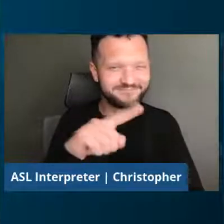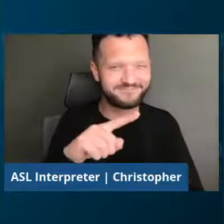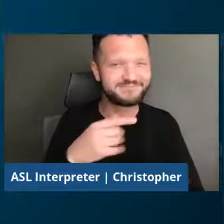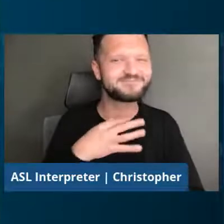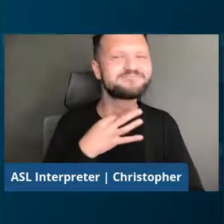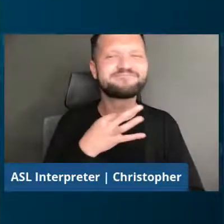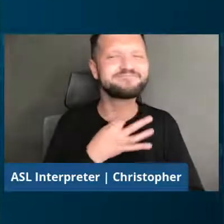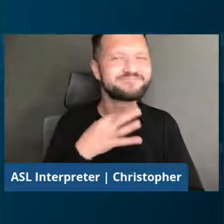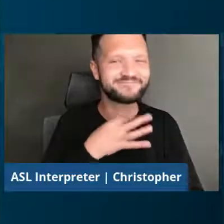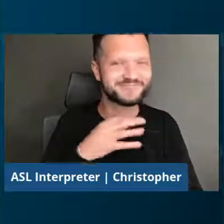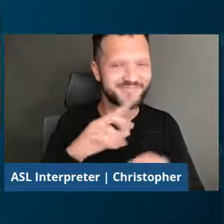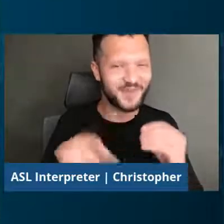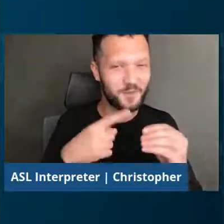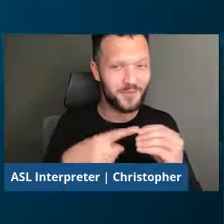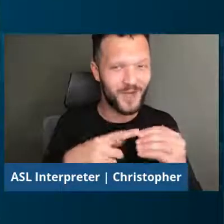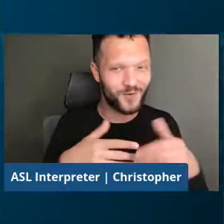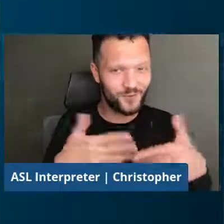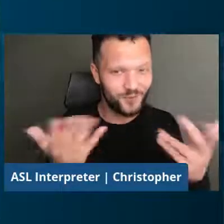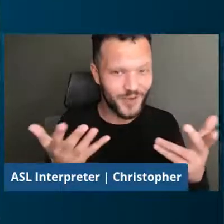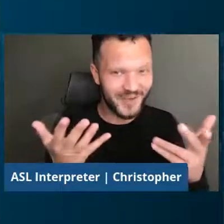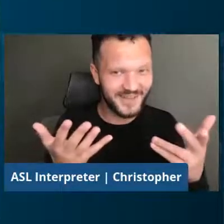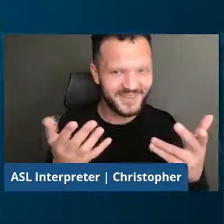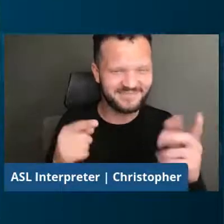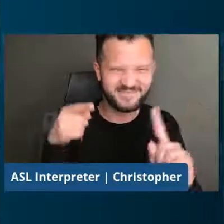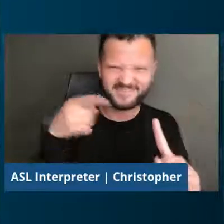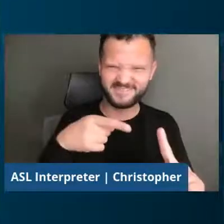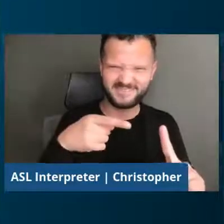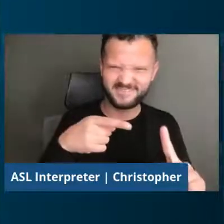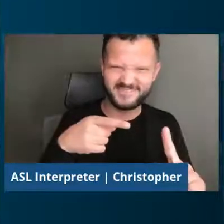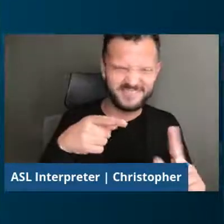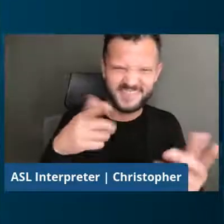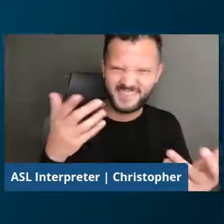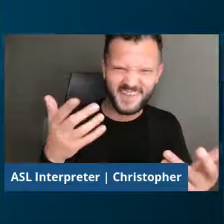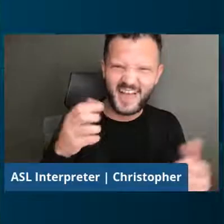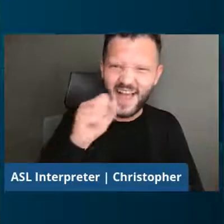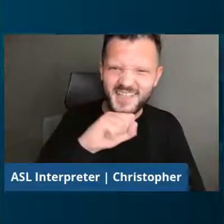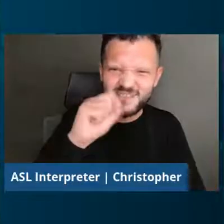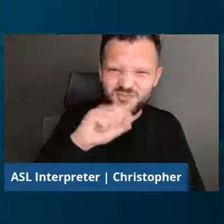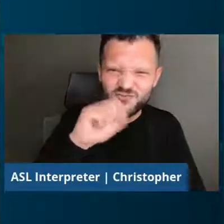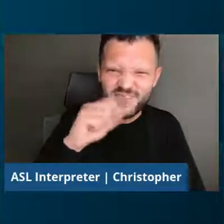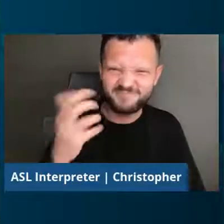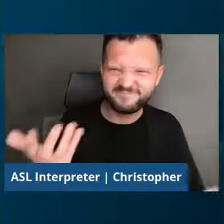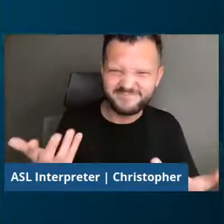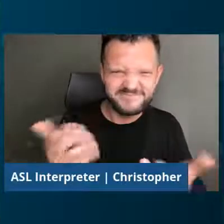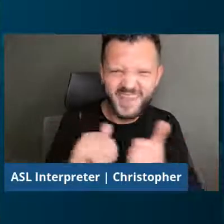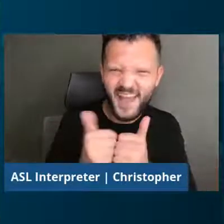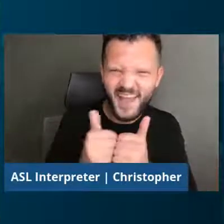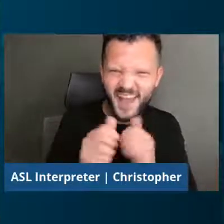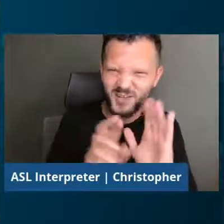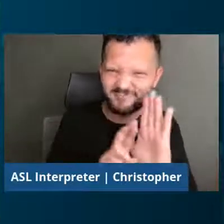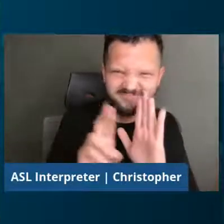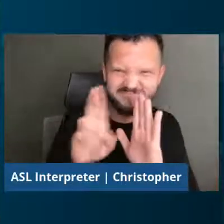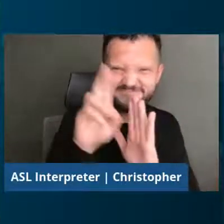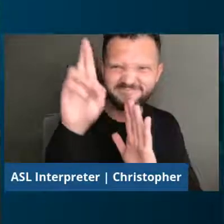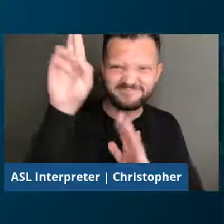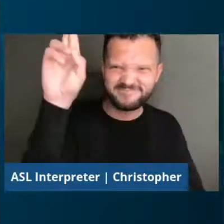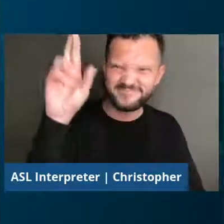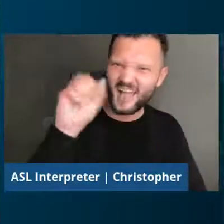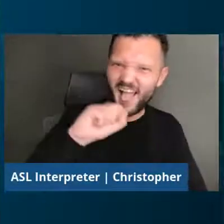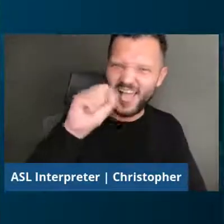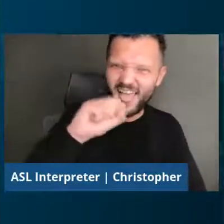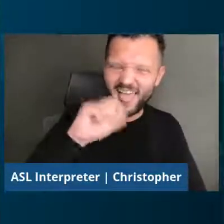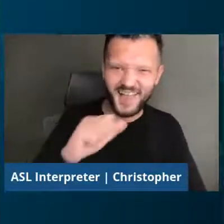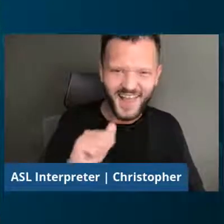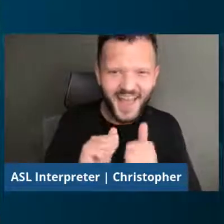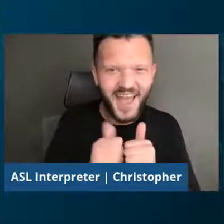I know you're wondering, what is the deal with astronaut ice cream, right? It's this wacko idea of food in